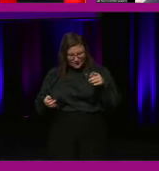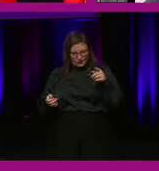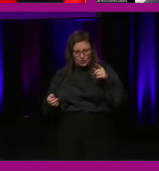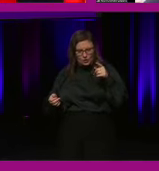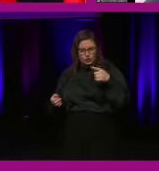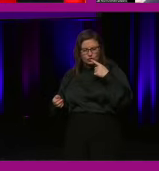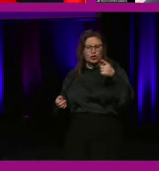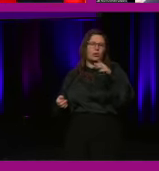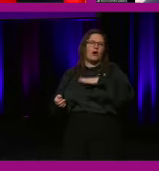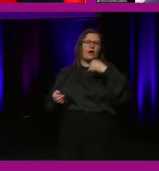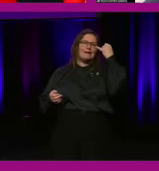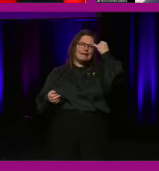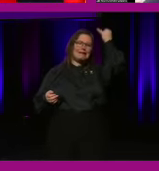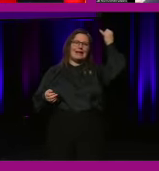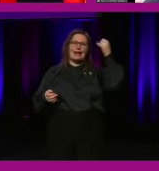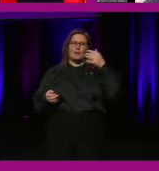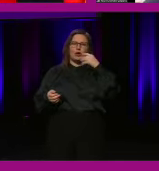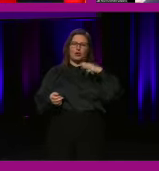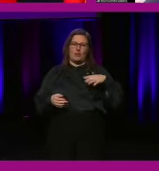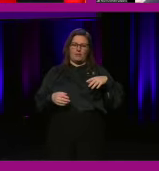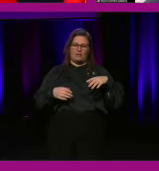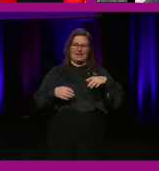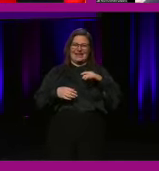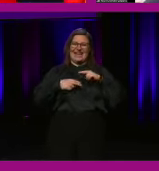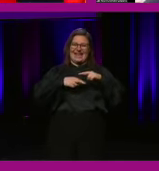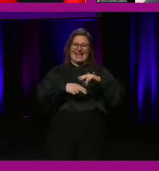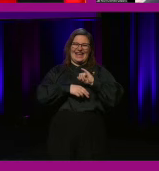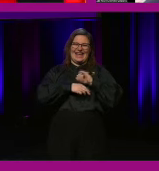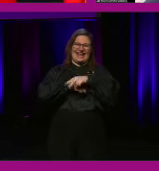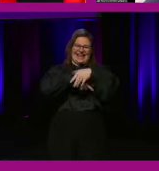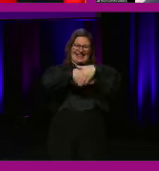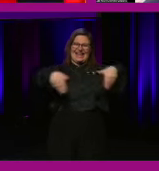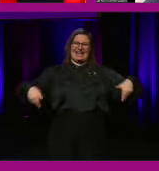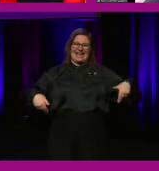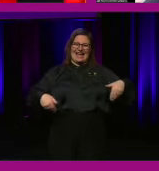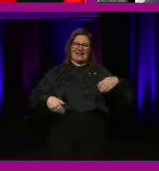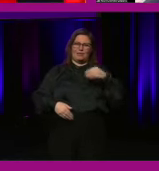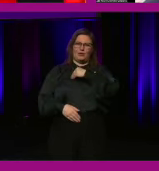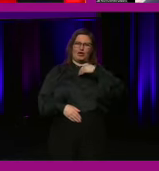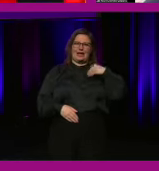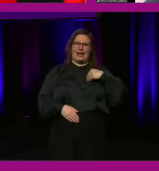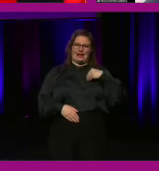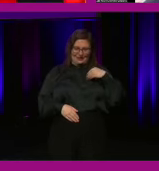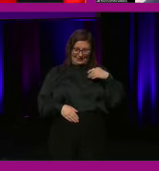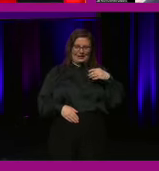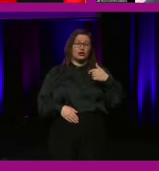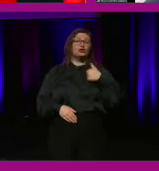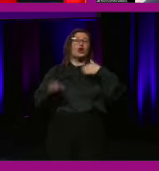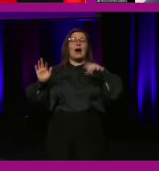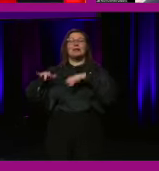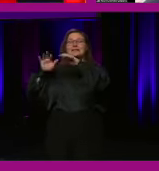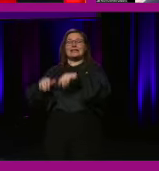idea you have of integrity agencies. And I actually wrote a piece that I want to take your argument